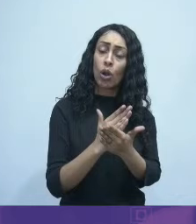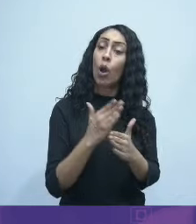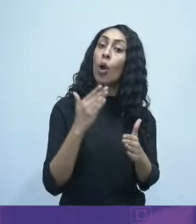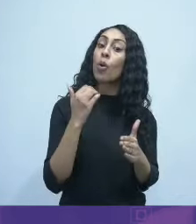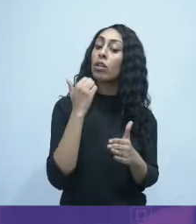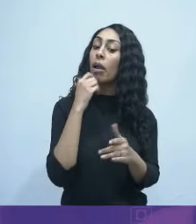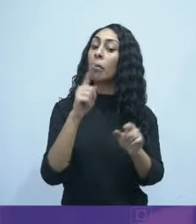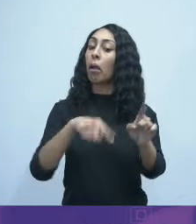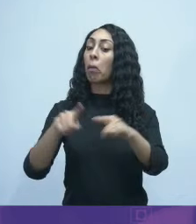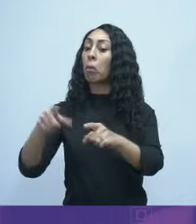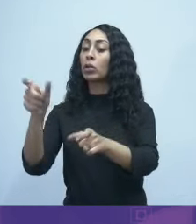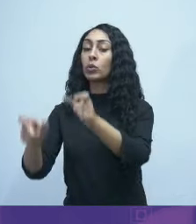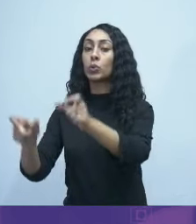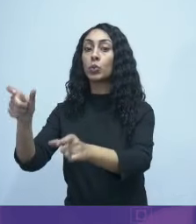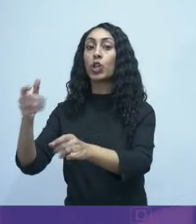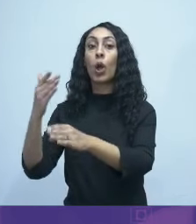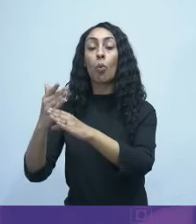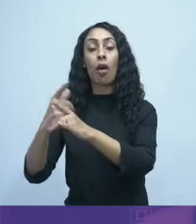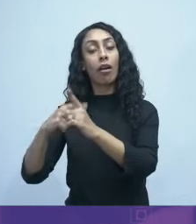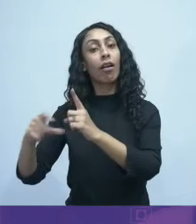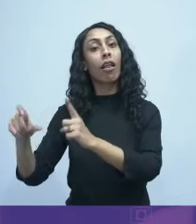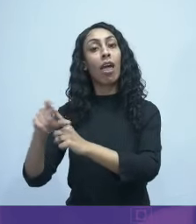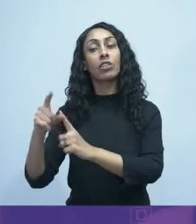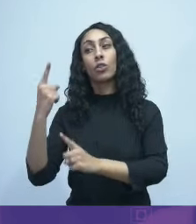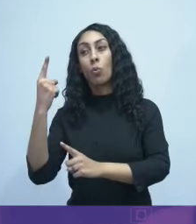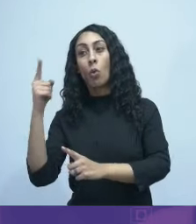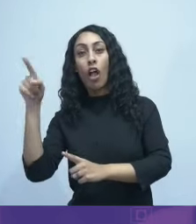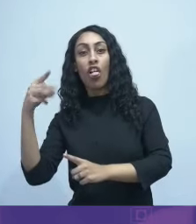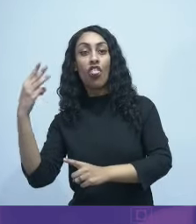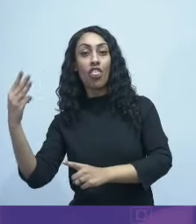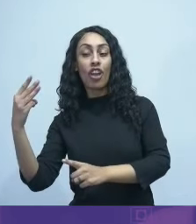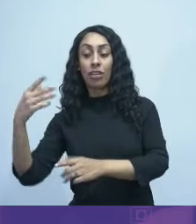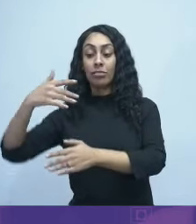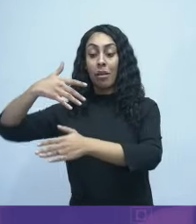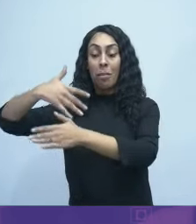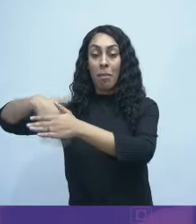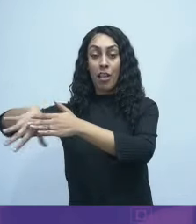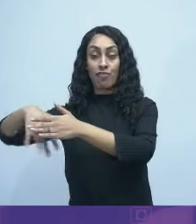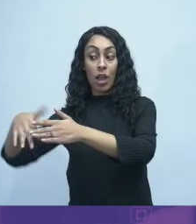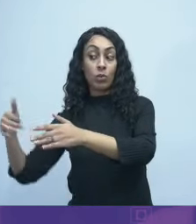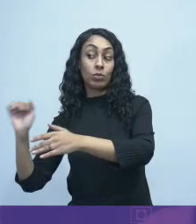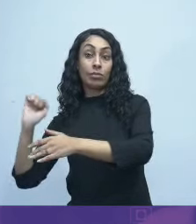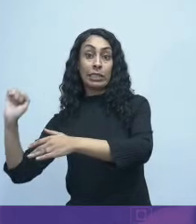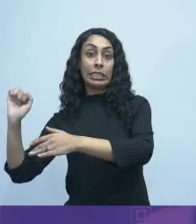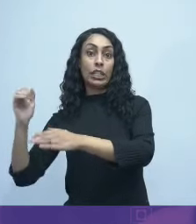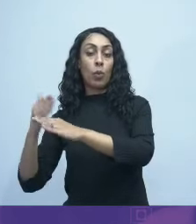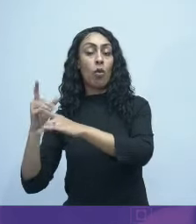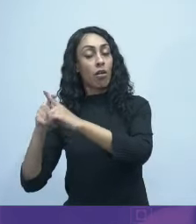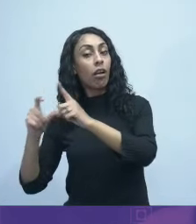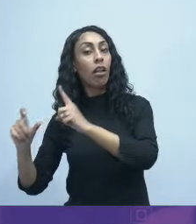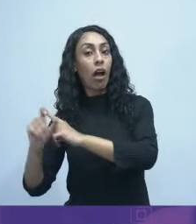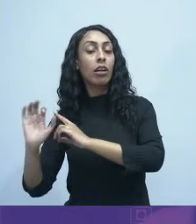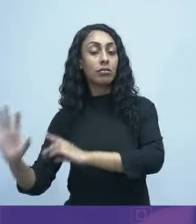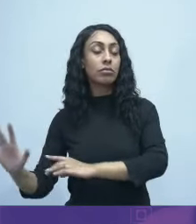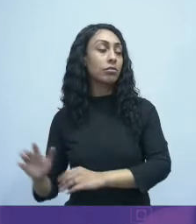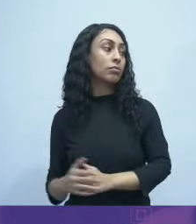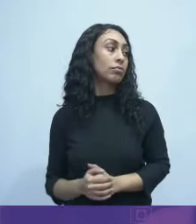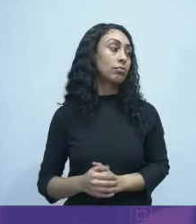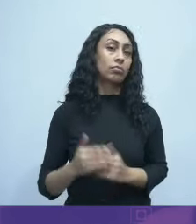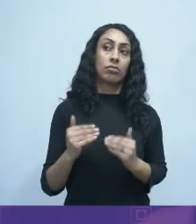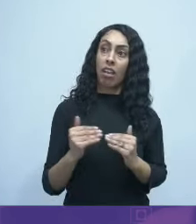class students. We're about a third of our students are from working class backgrounds. Working class young people they have